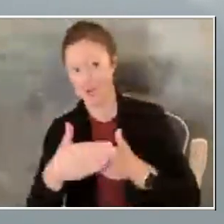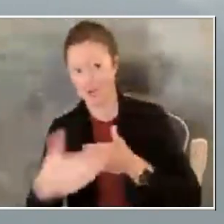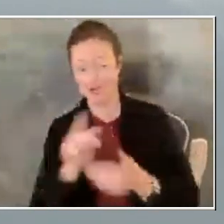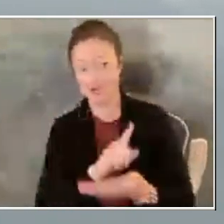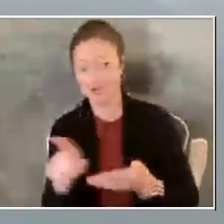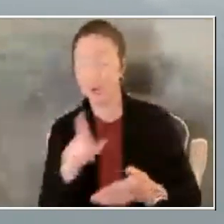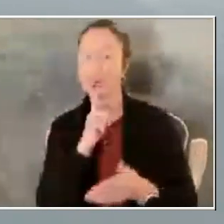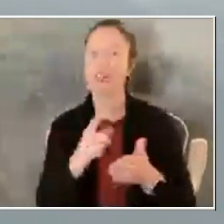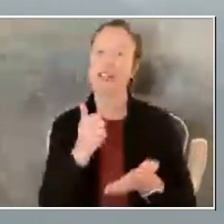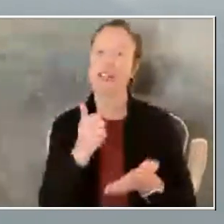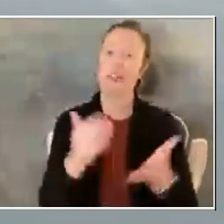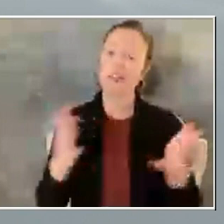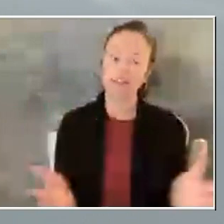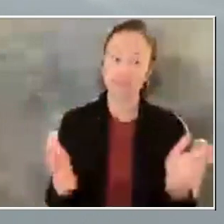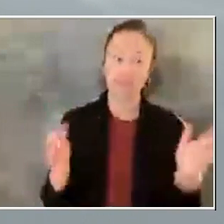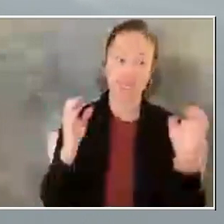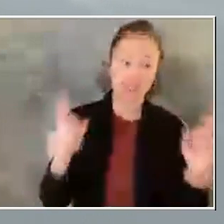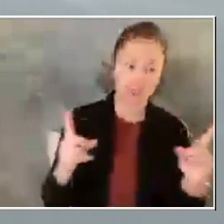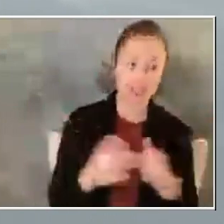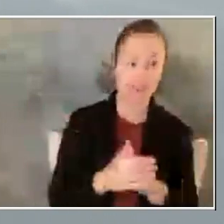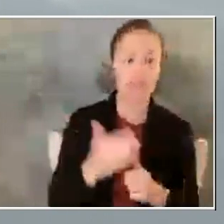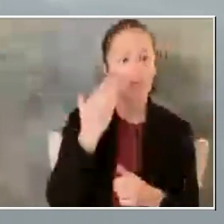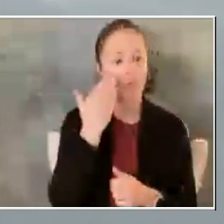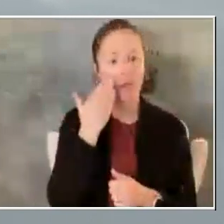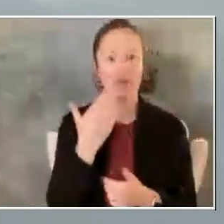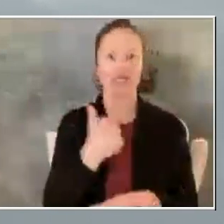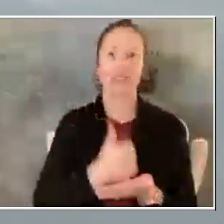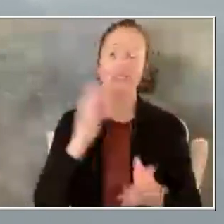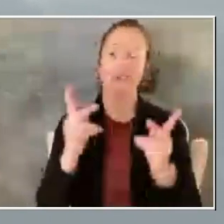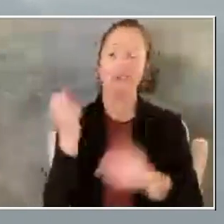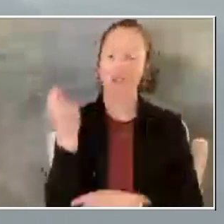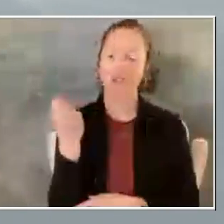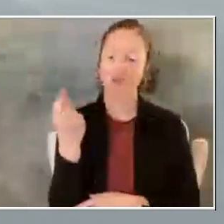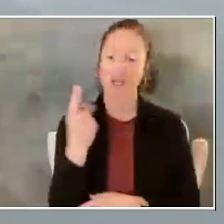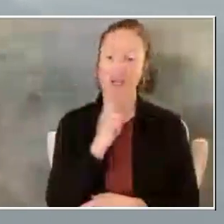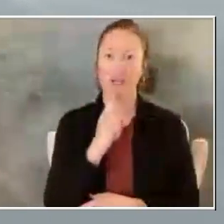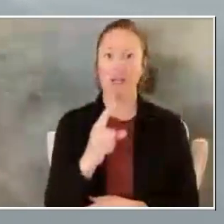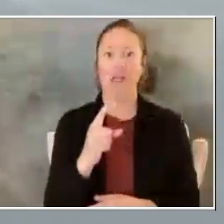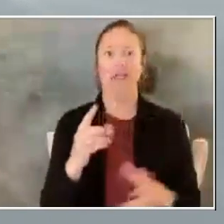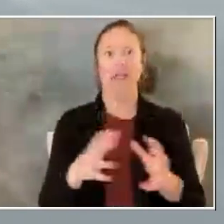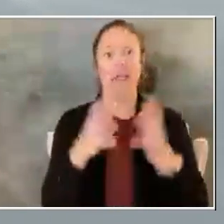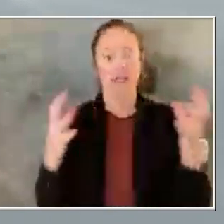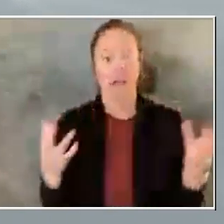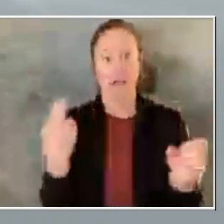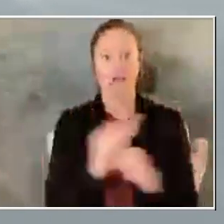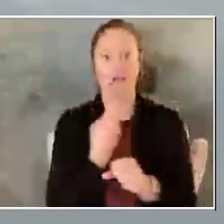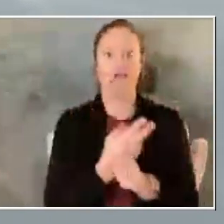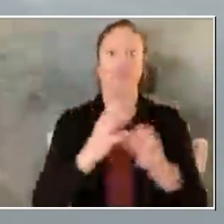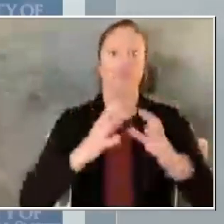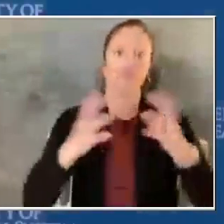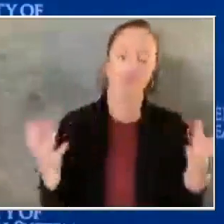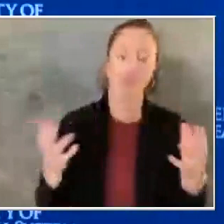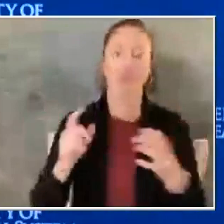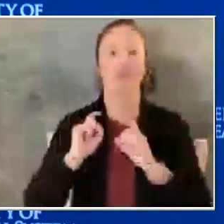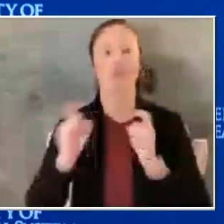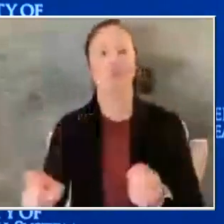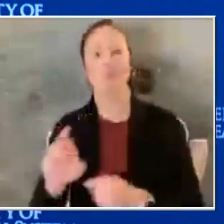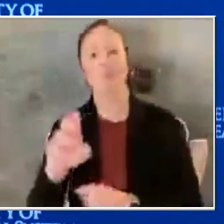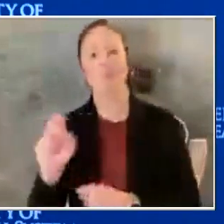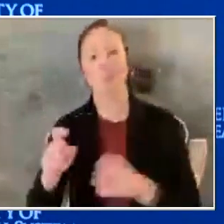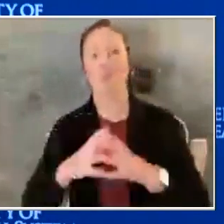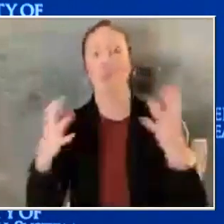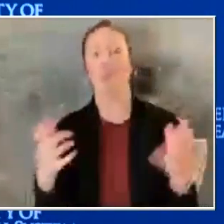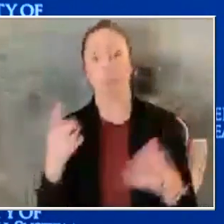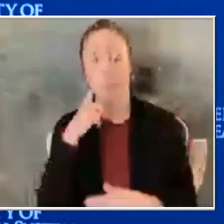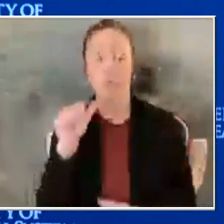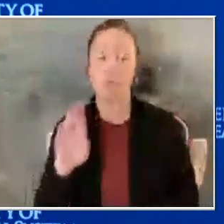and let people understand that for the most part there is a large overuse or overprescription of antibiotics, and it is